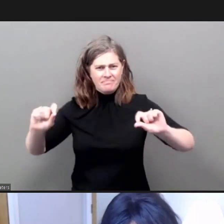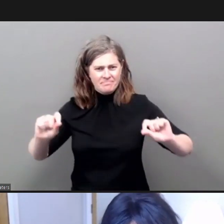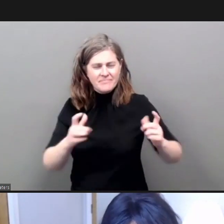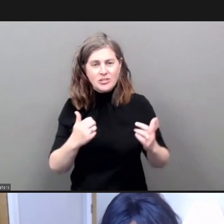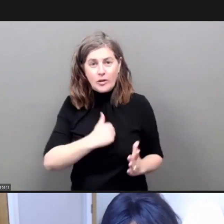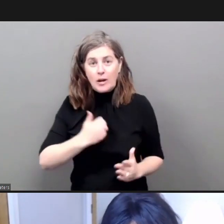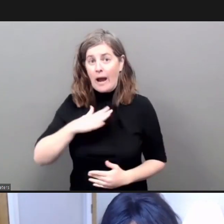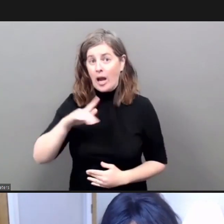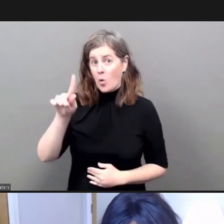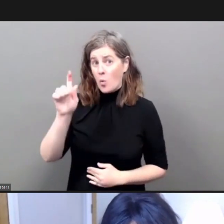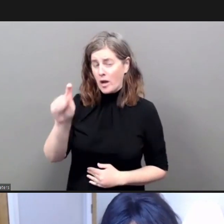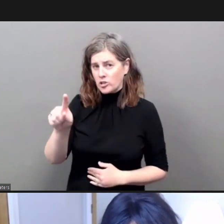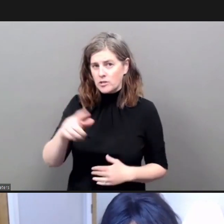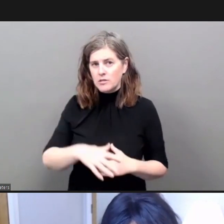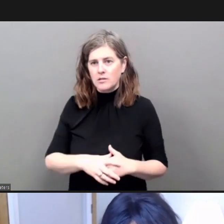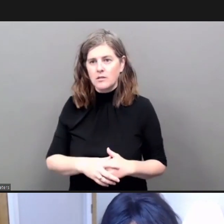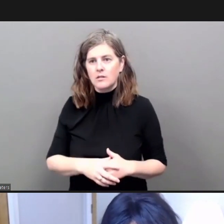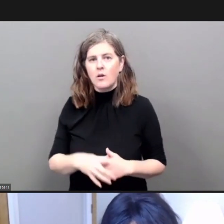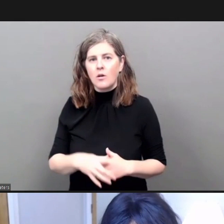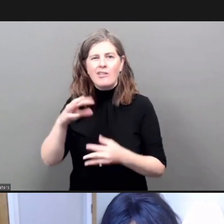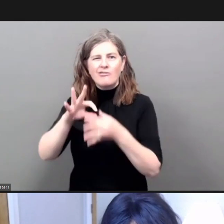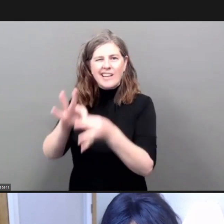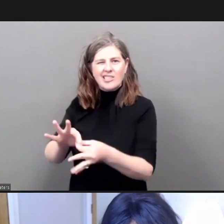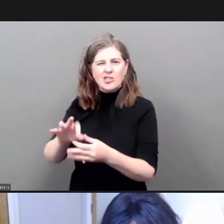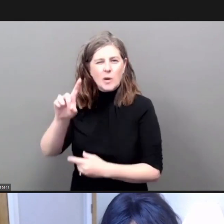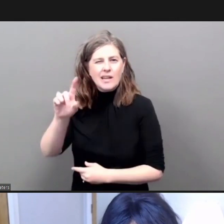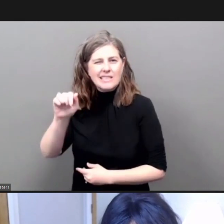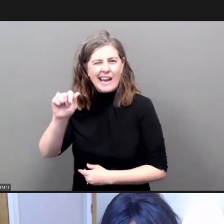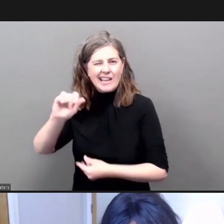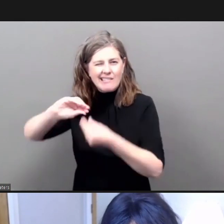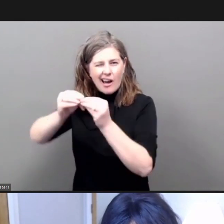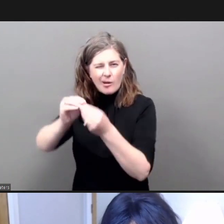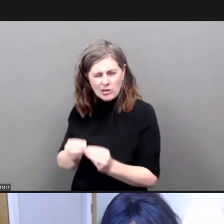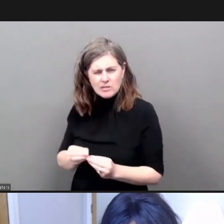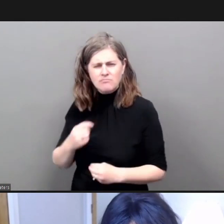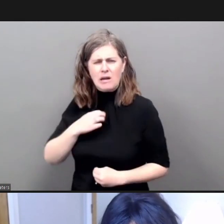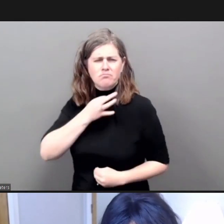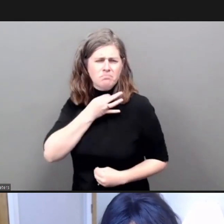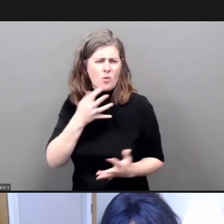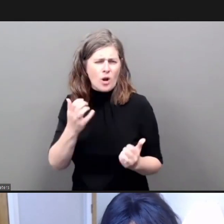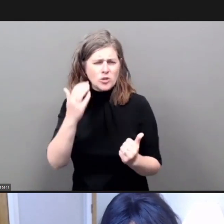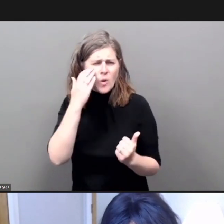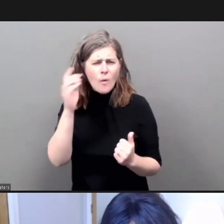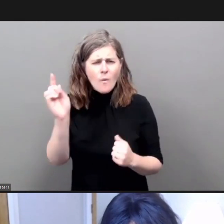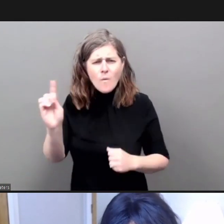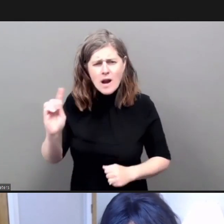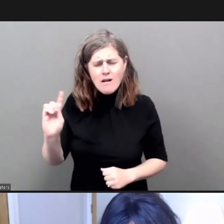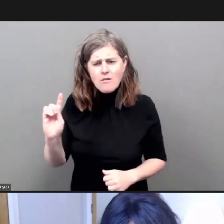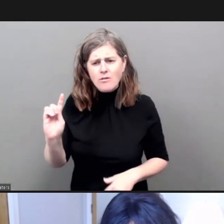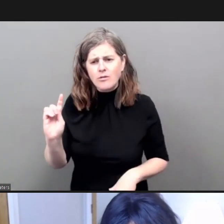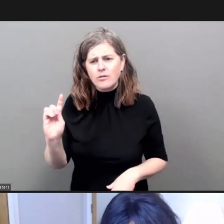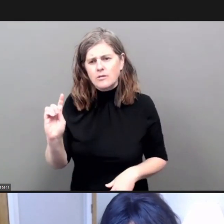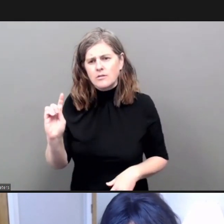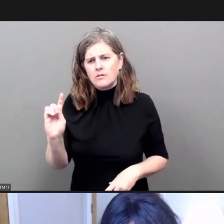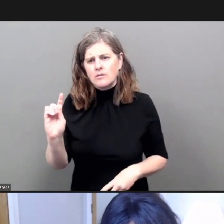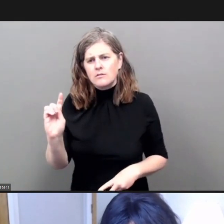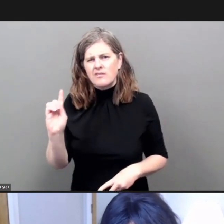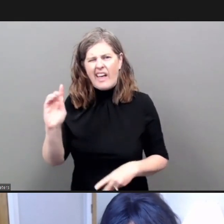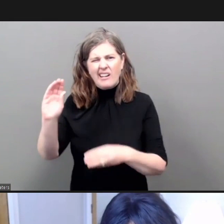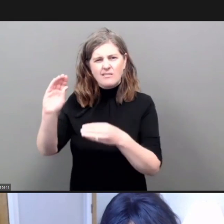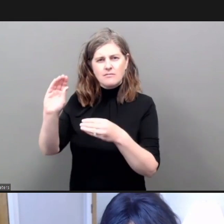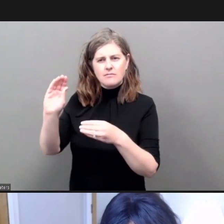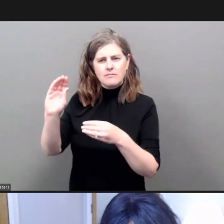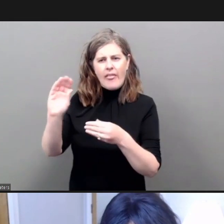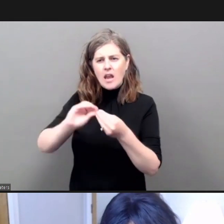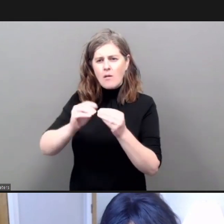I had was, one of them is a data question. Wanting to know where the number comes from, the one that you